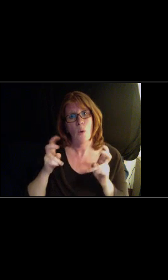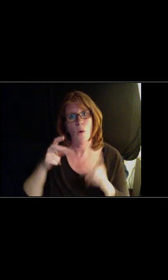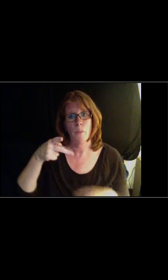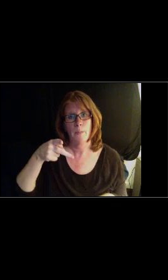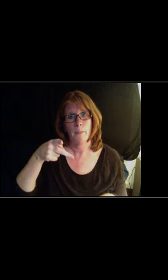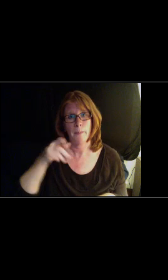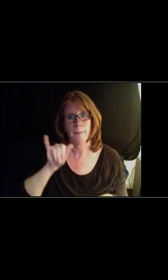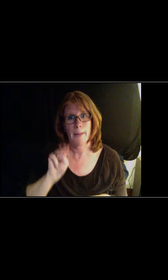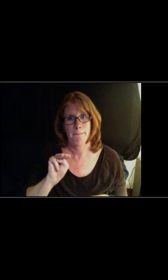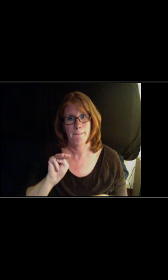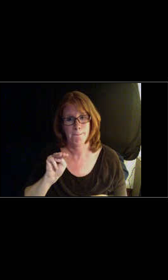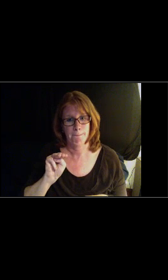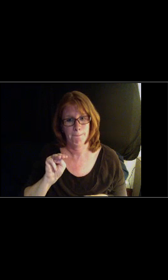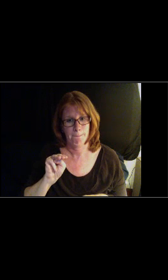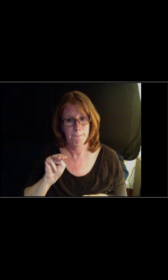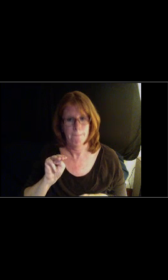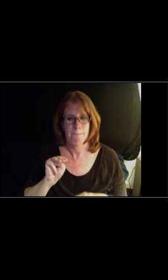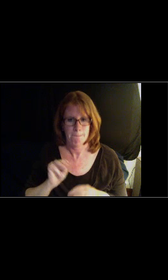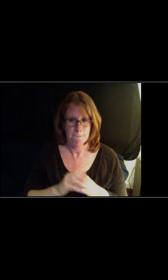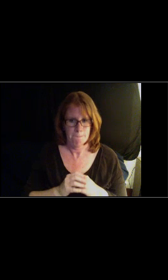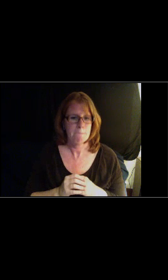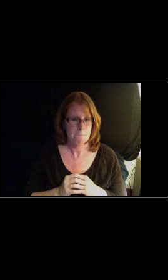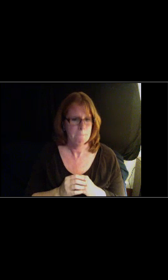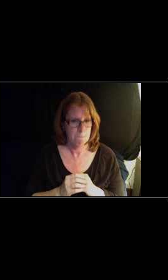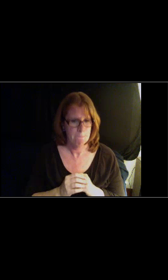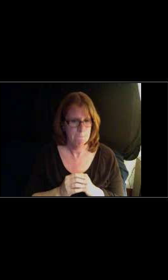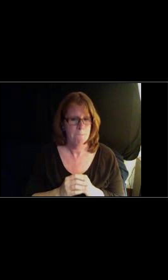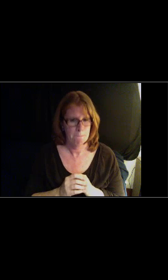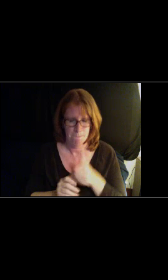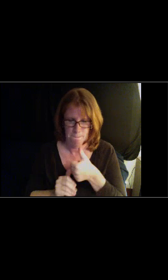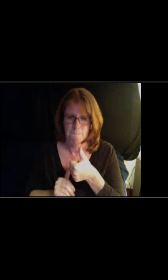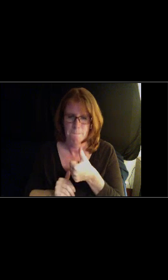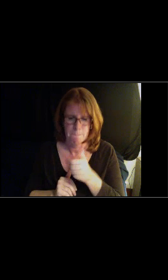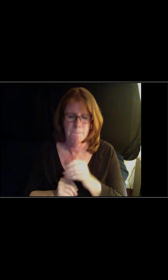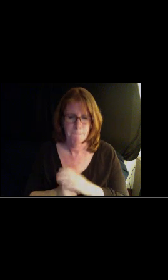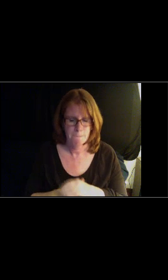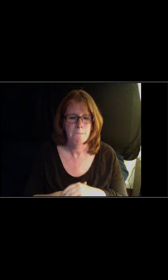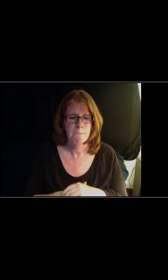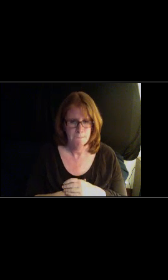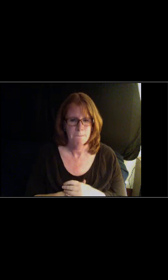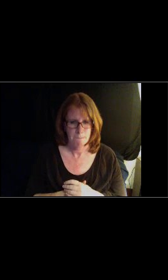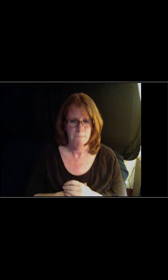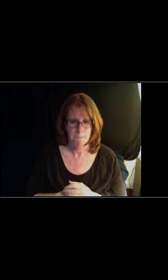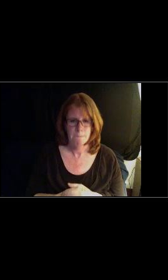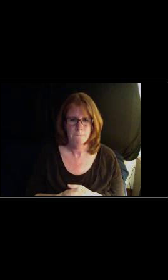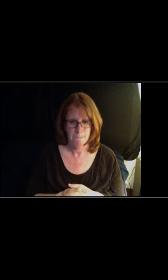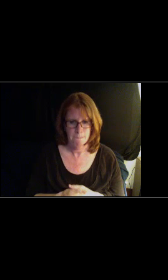So the blurb about the webinar, I quoted Pym, P-Y-M.